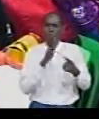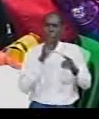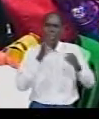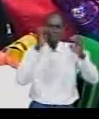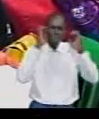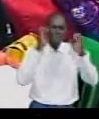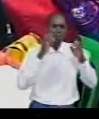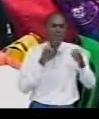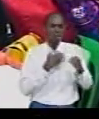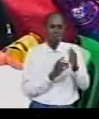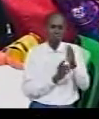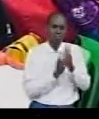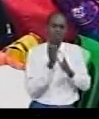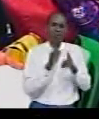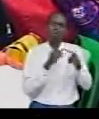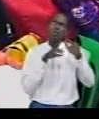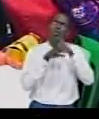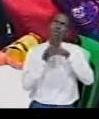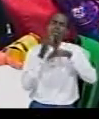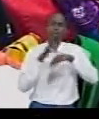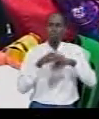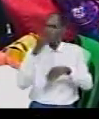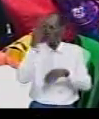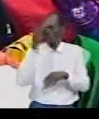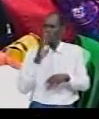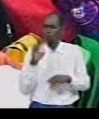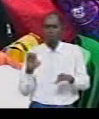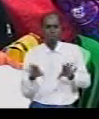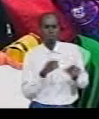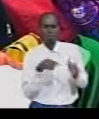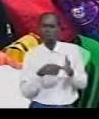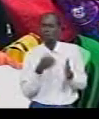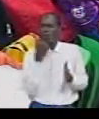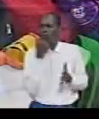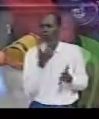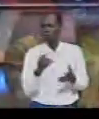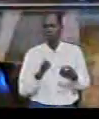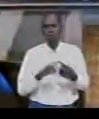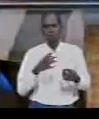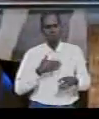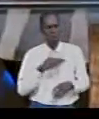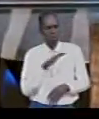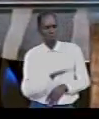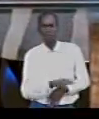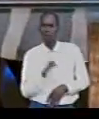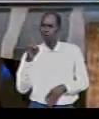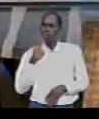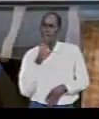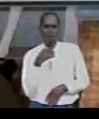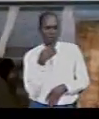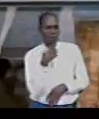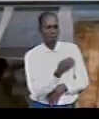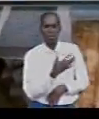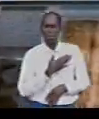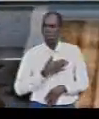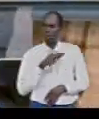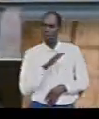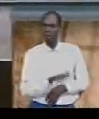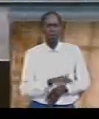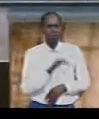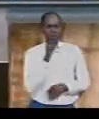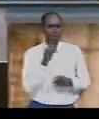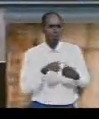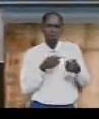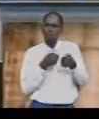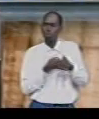make heaven. Why are you doing like this to my child? And you are telling my child not to continue